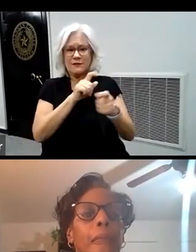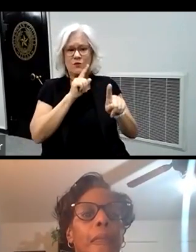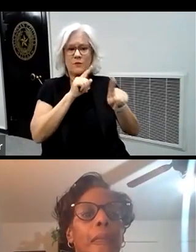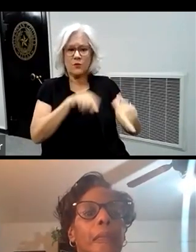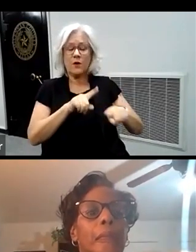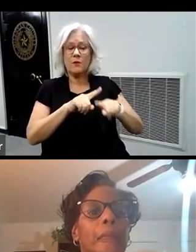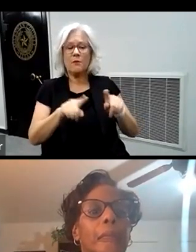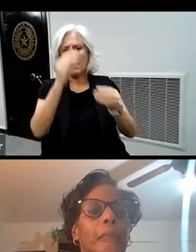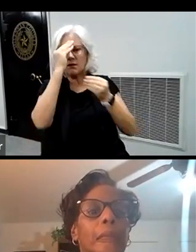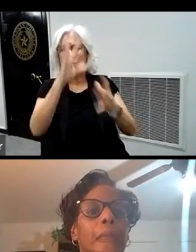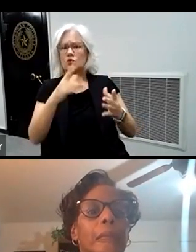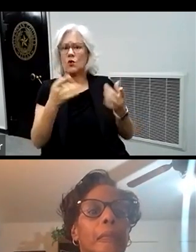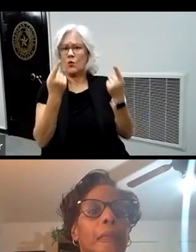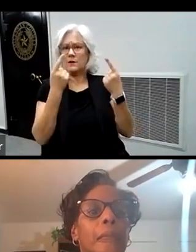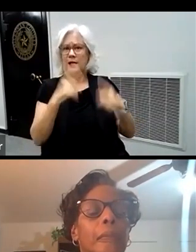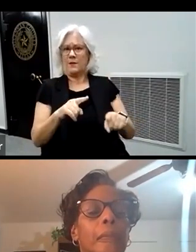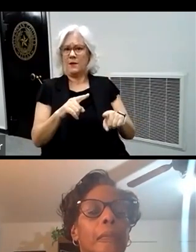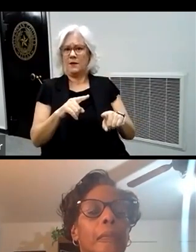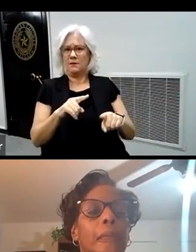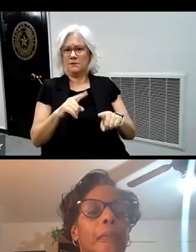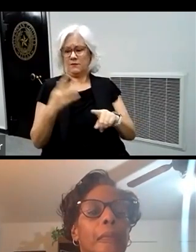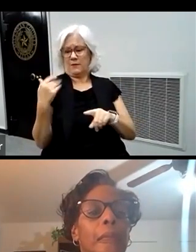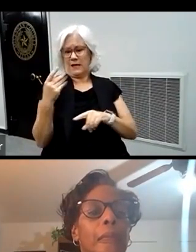of where we stood as of that date.